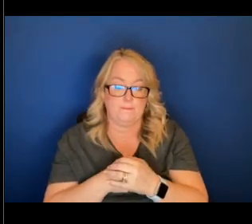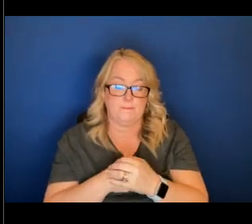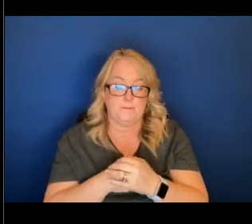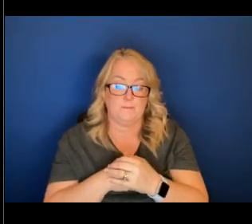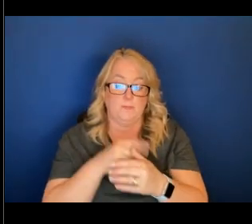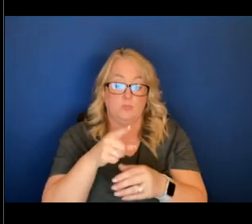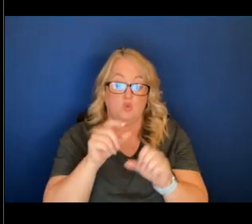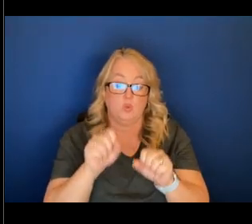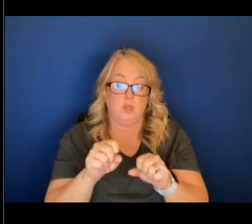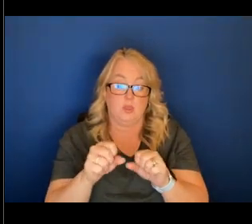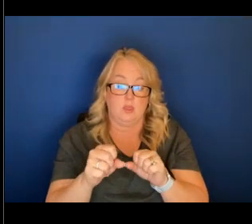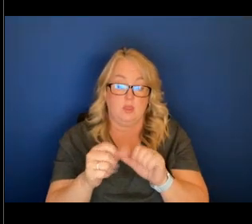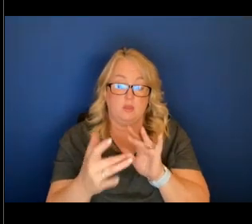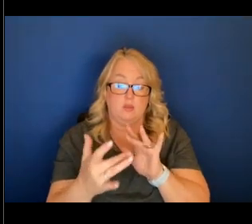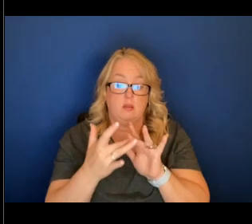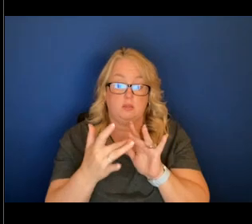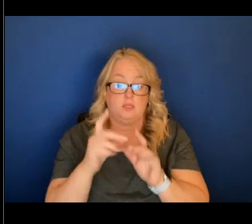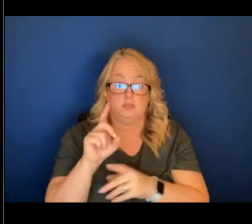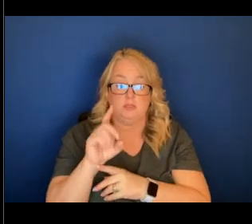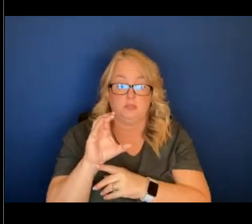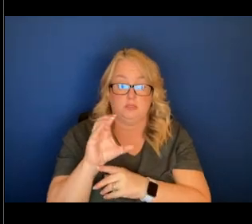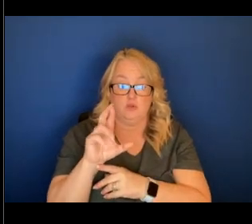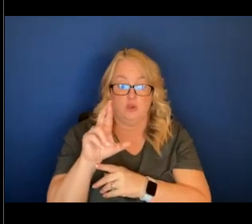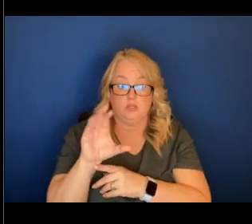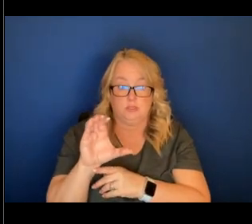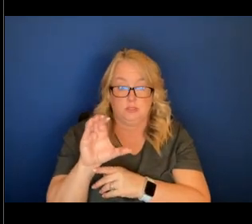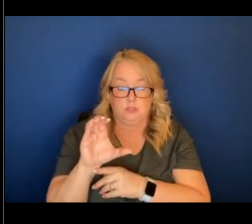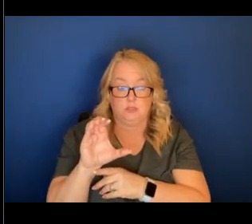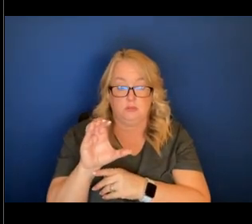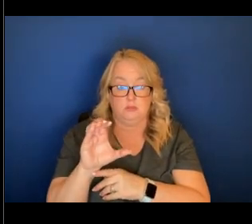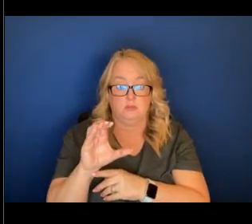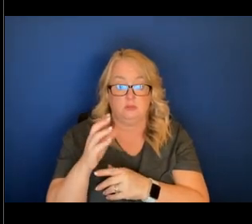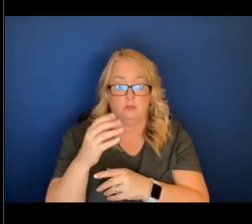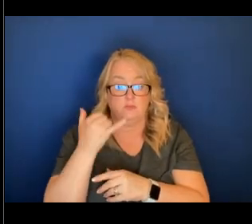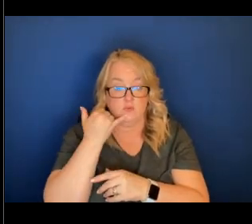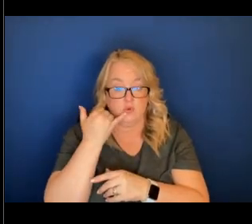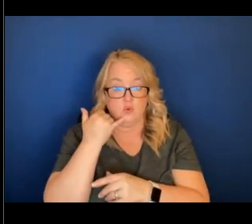You can reach the DCRC toll-free at